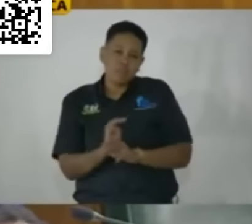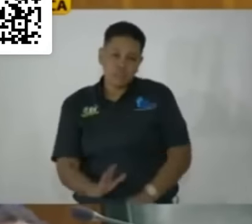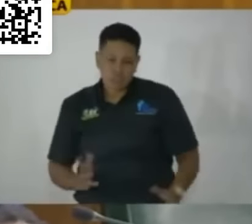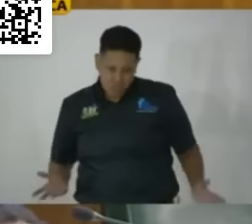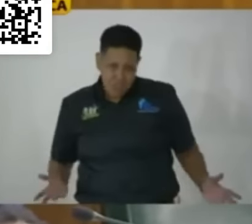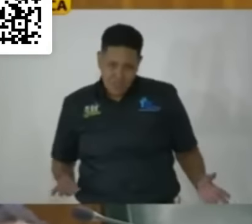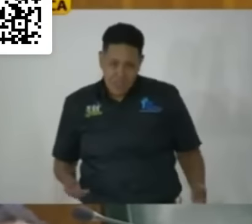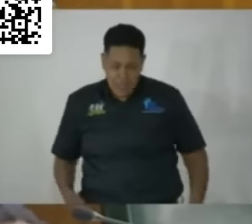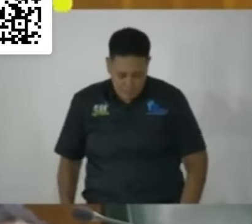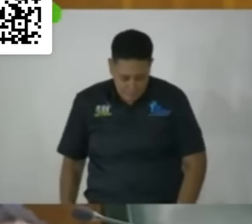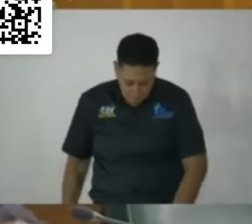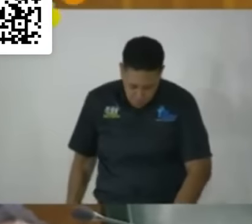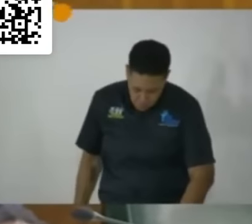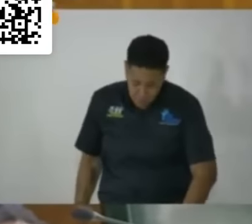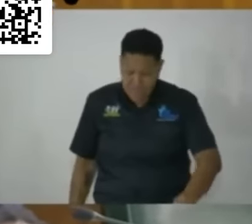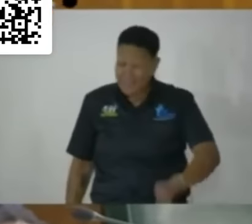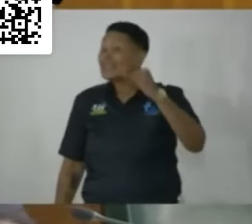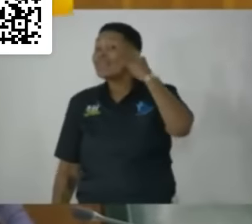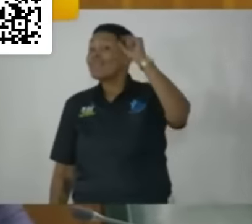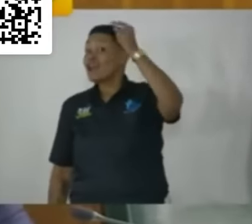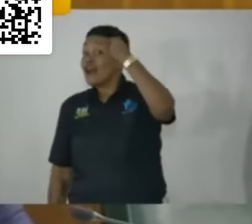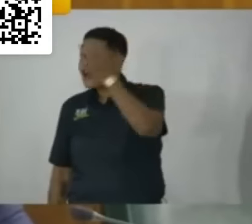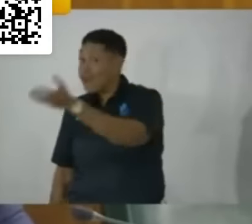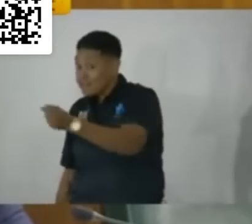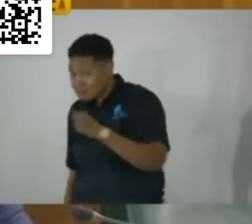Because if the government